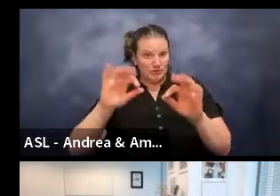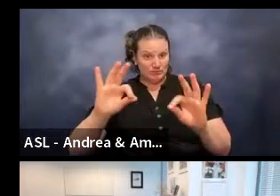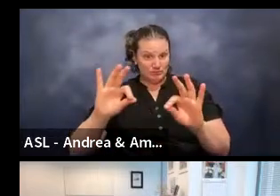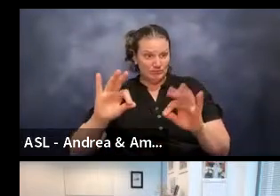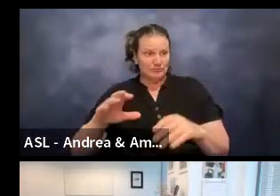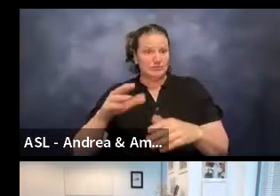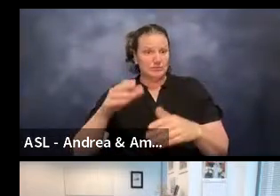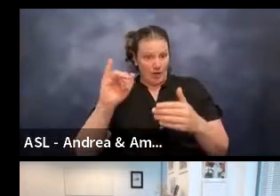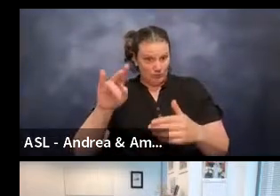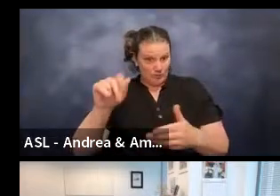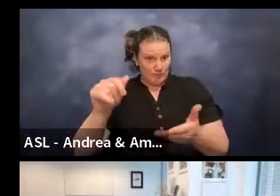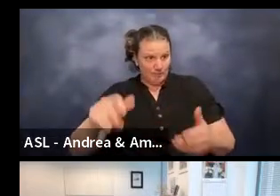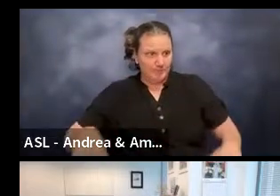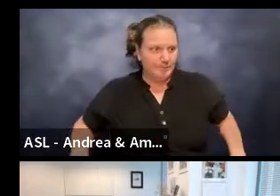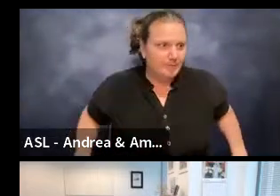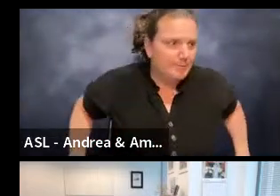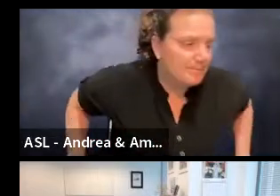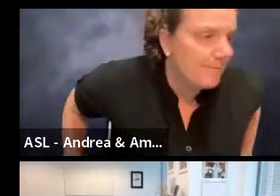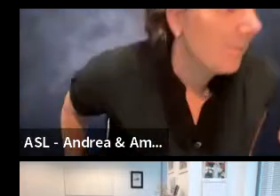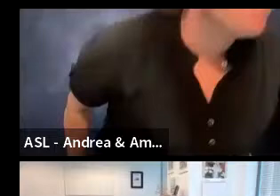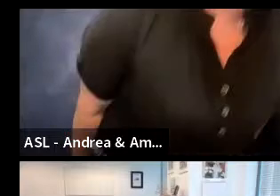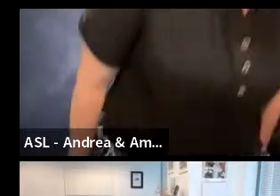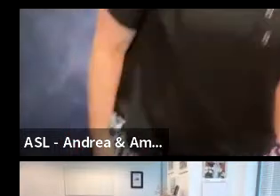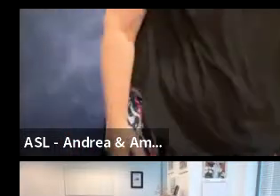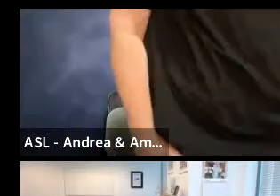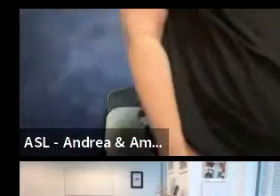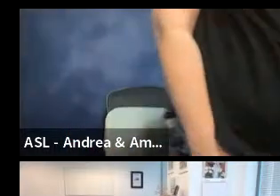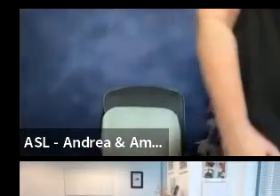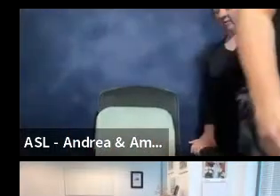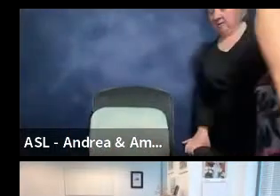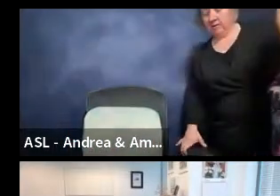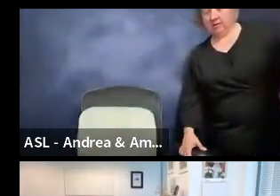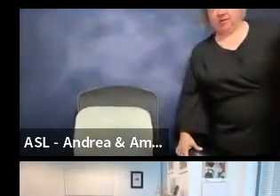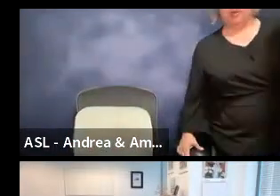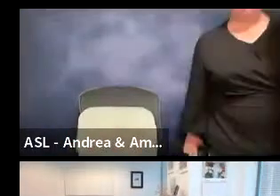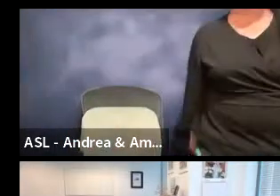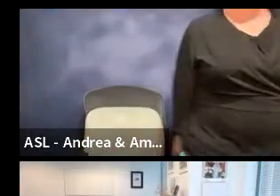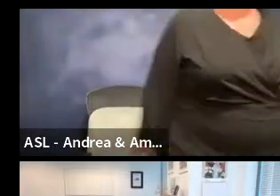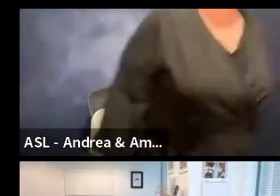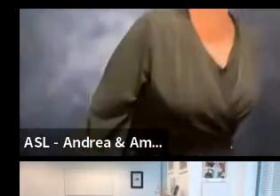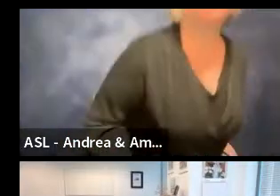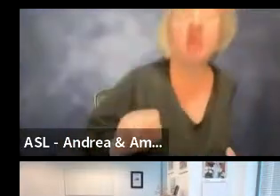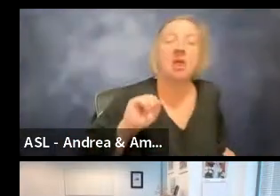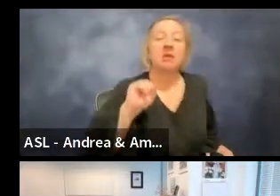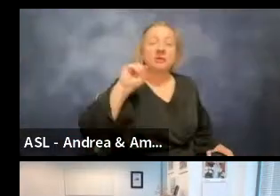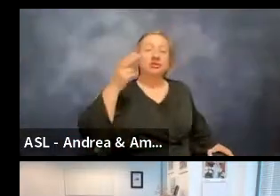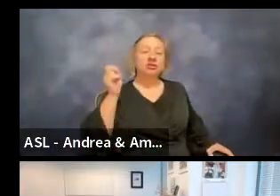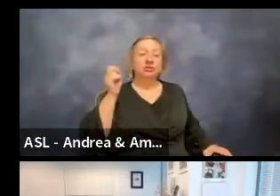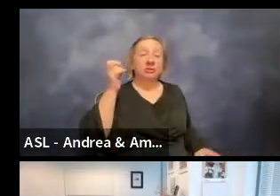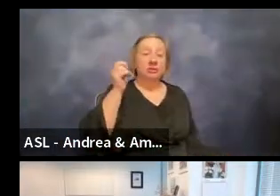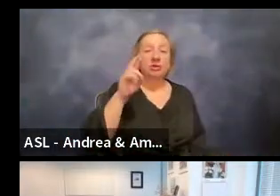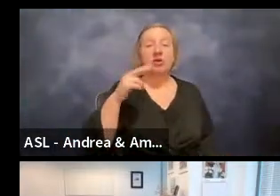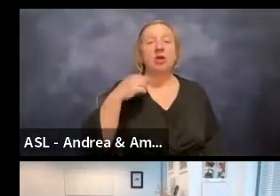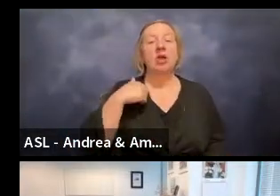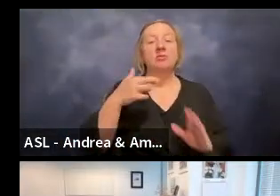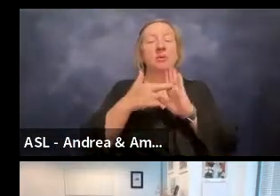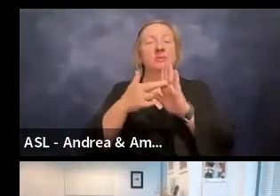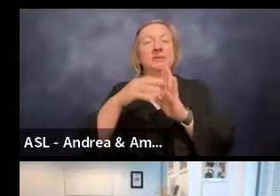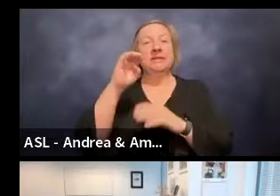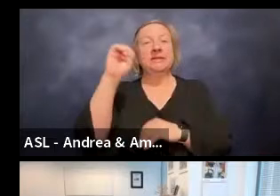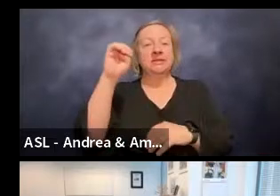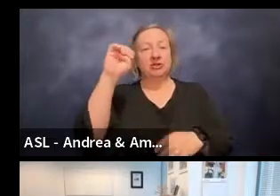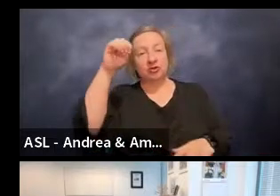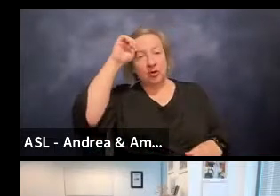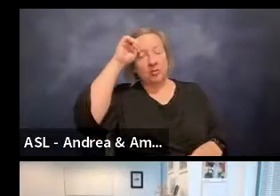Irina? Yeah, my pronouns are she, her. I am economist by training, and I represent East European